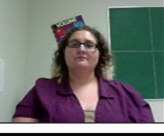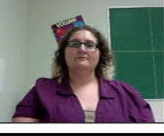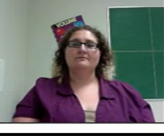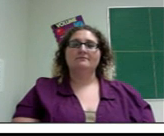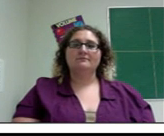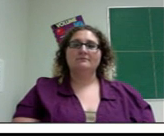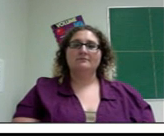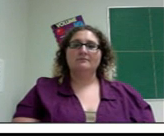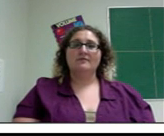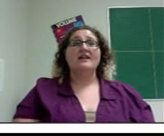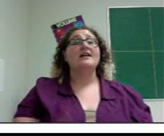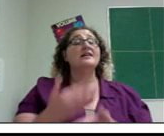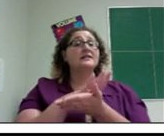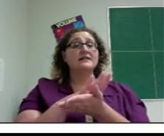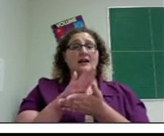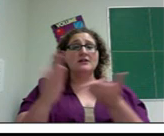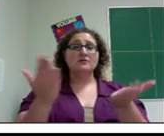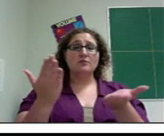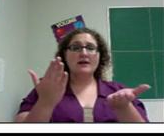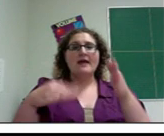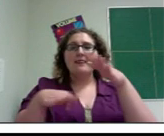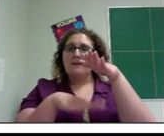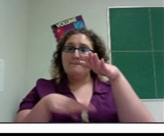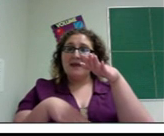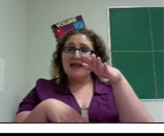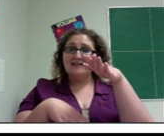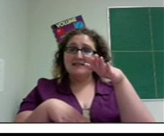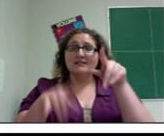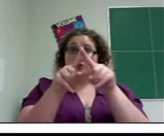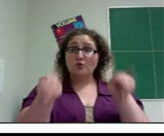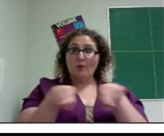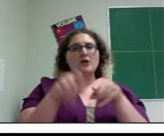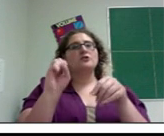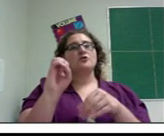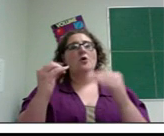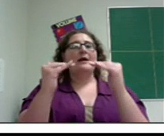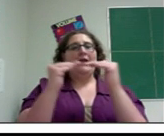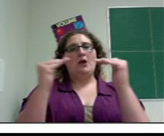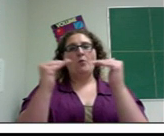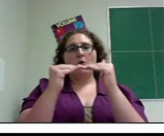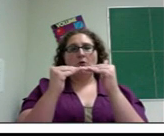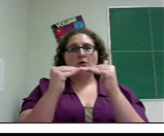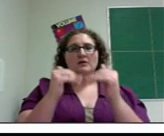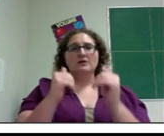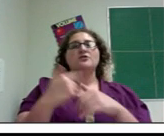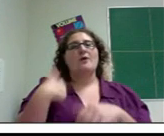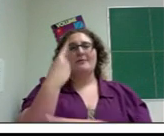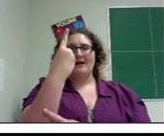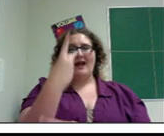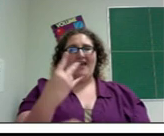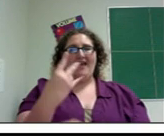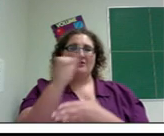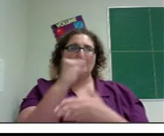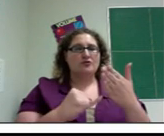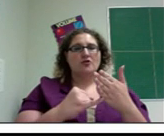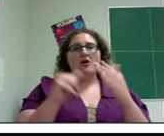And the nice thing is that the base is a square, so each of them are equal. And to draw that more accurately, I'm going to divide in half and divide in half